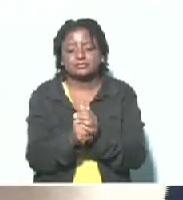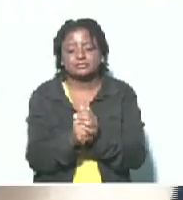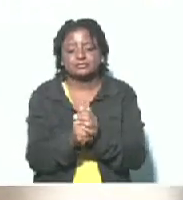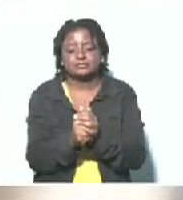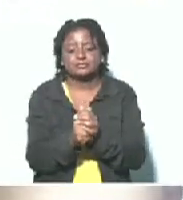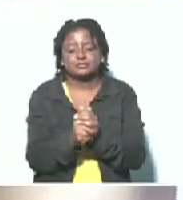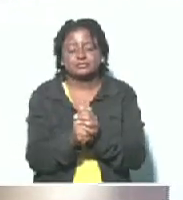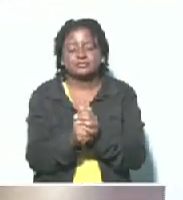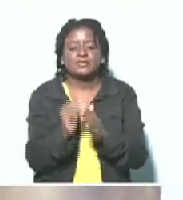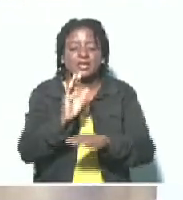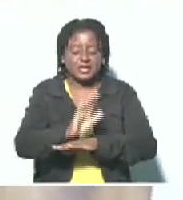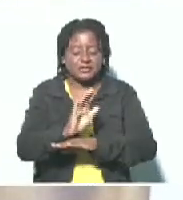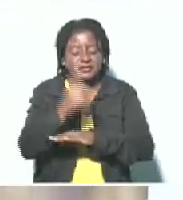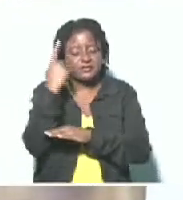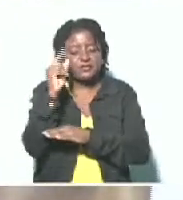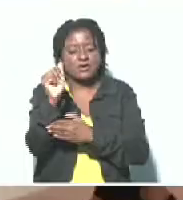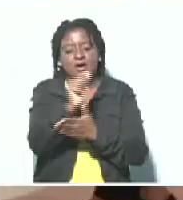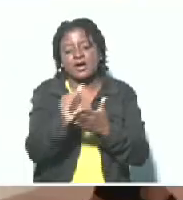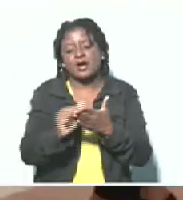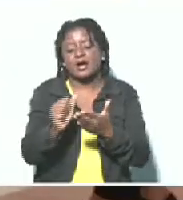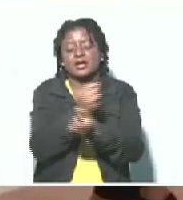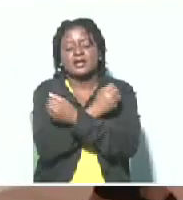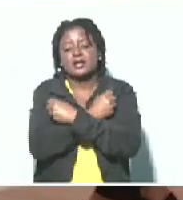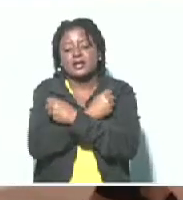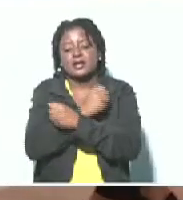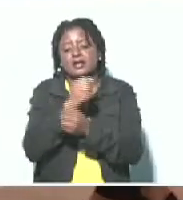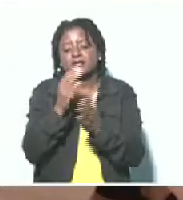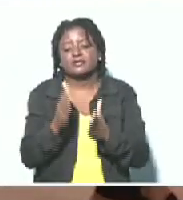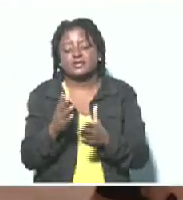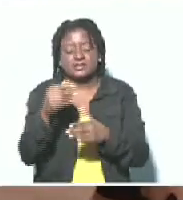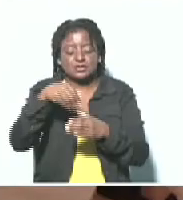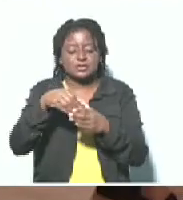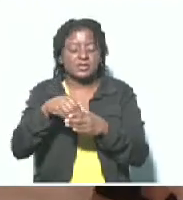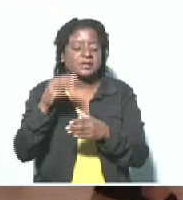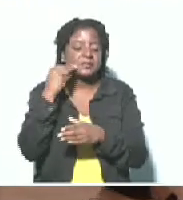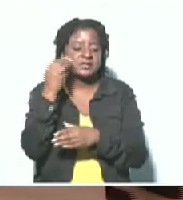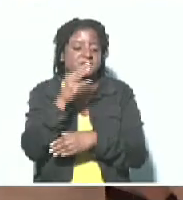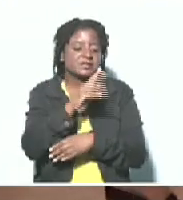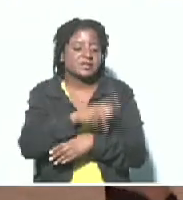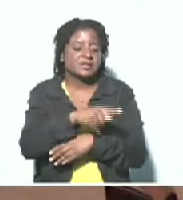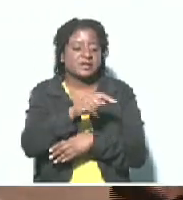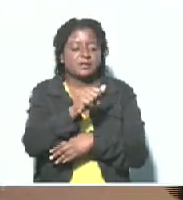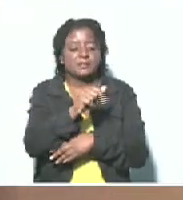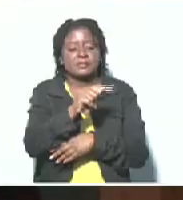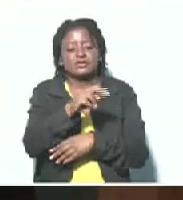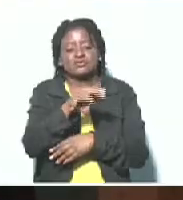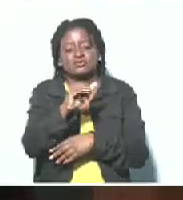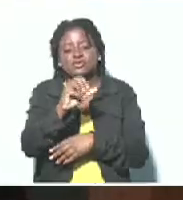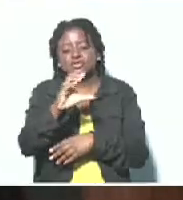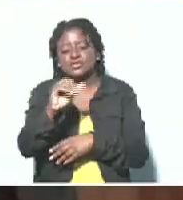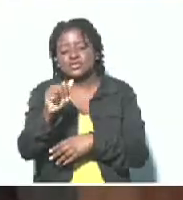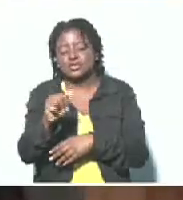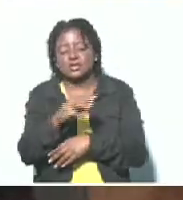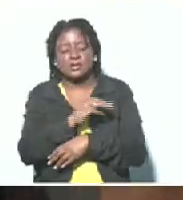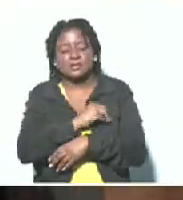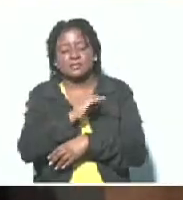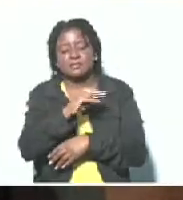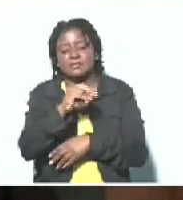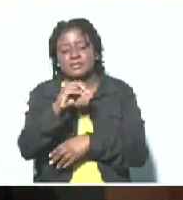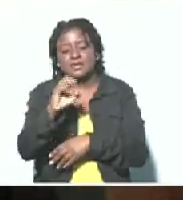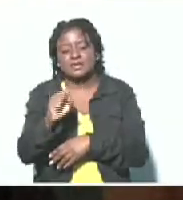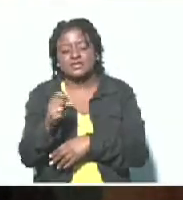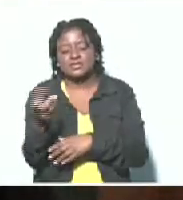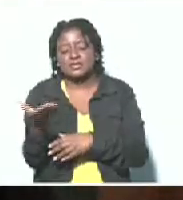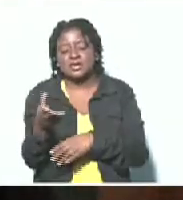Well, it was an evening for art lovers, including Mrs. Patricia Minnis on Friday. She took in the opening night of Instinct 2 From Darkness to